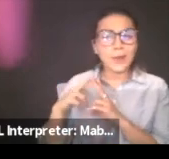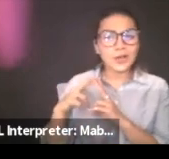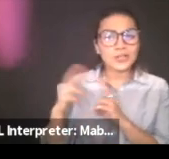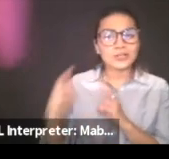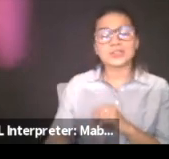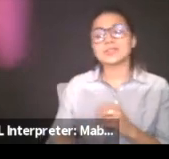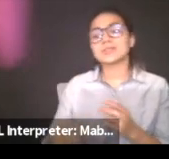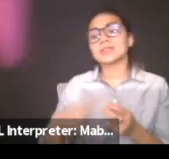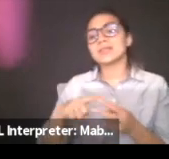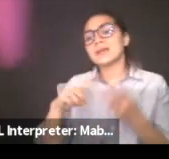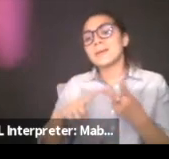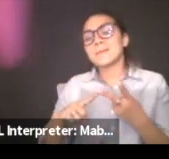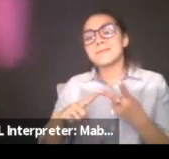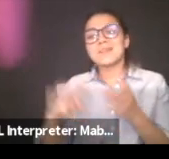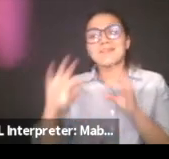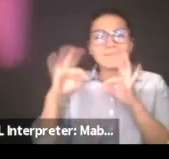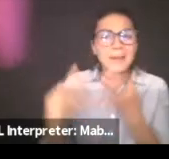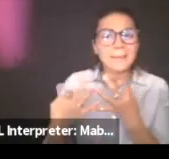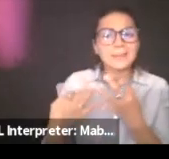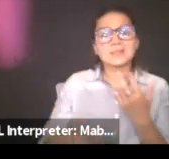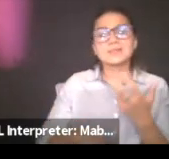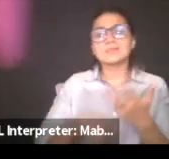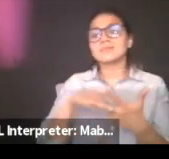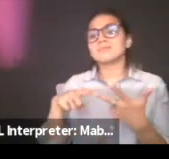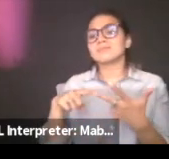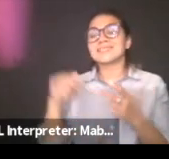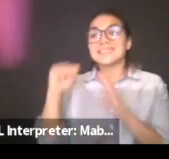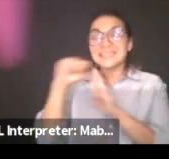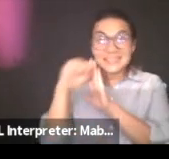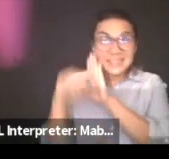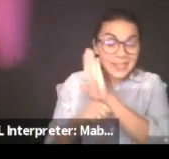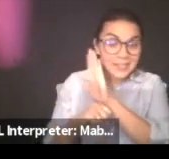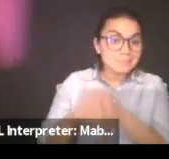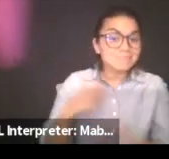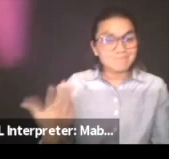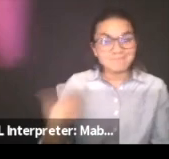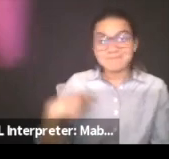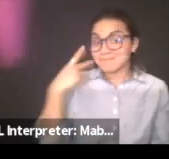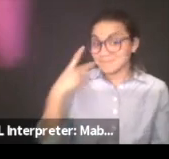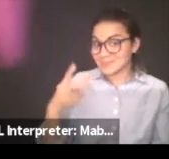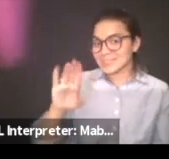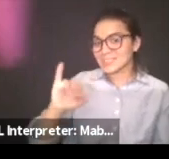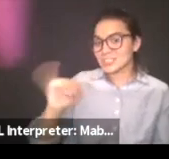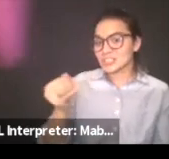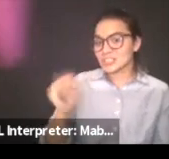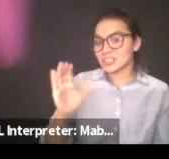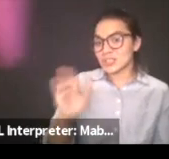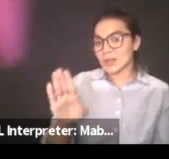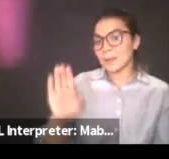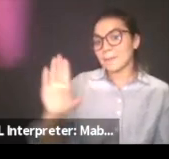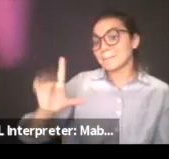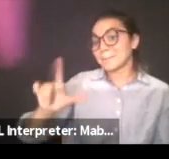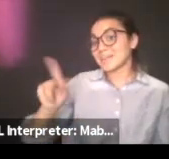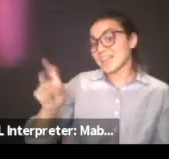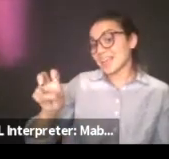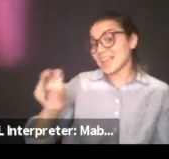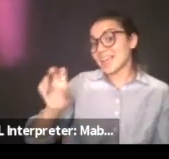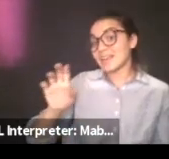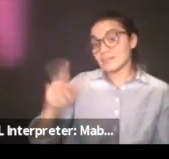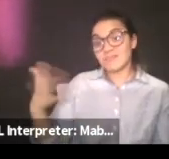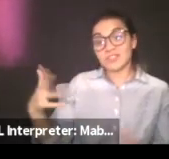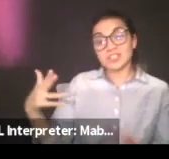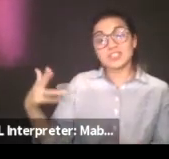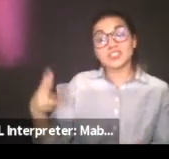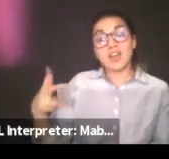state simultaneously. Just last week, we saw that Jacob Blake's children were in the car when he was shot. We saw that